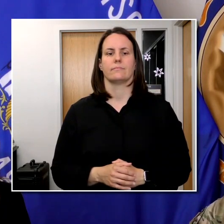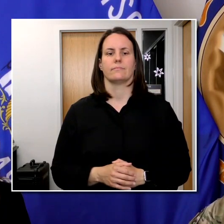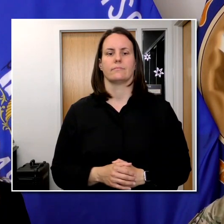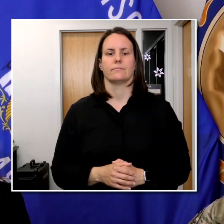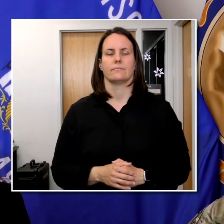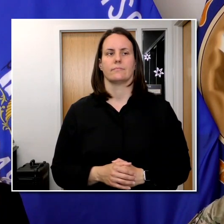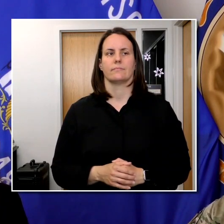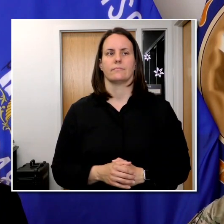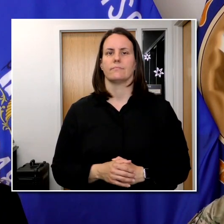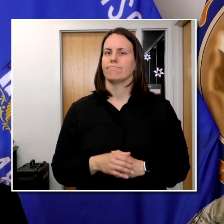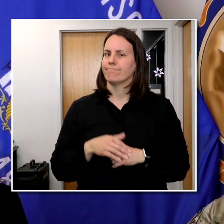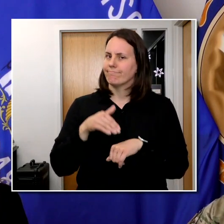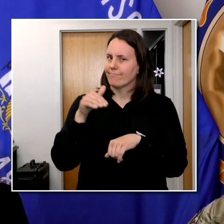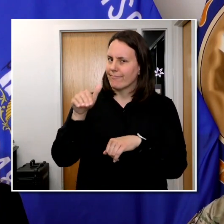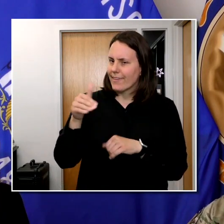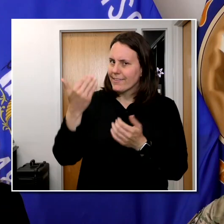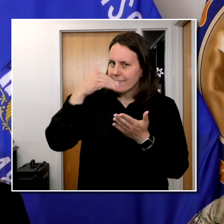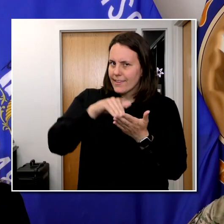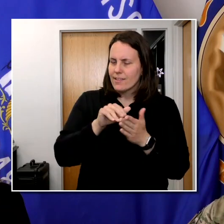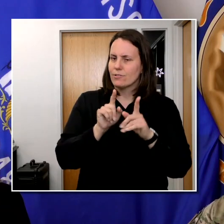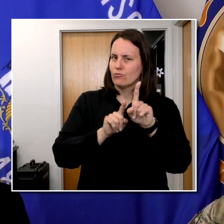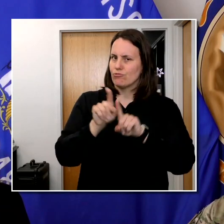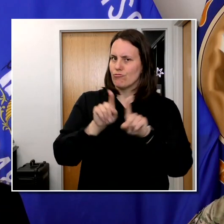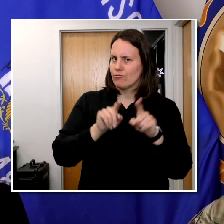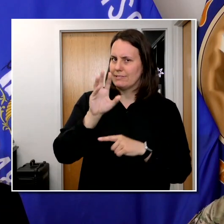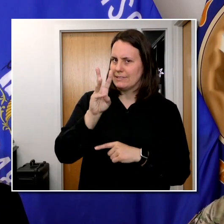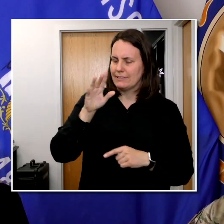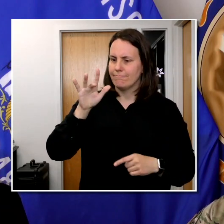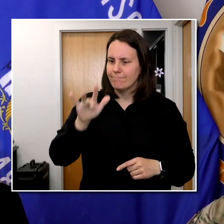As a reminder, Ryan, *6 to unmute your line.